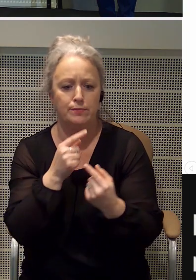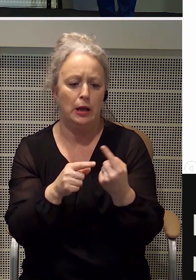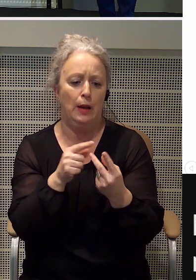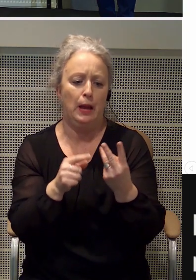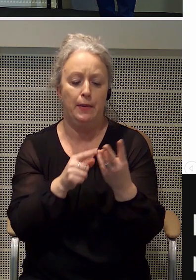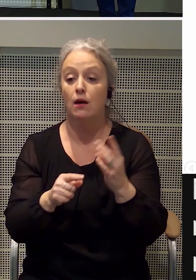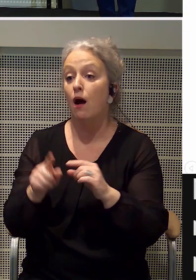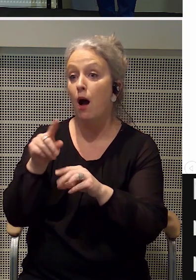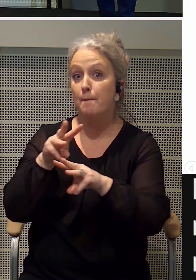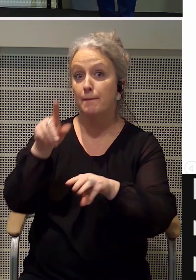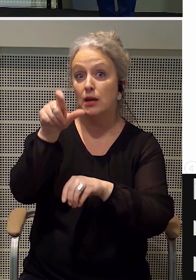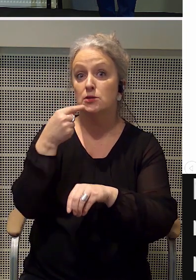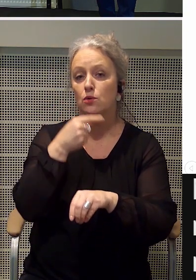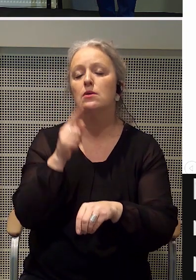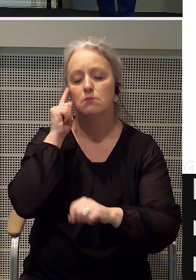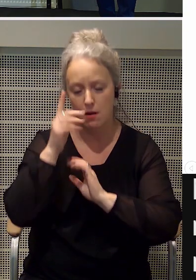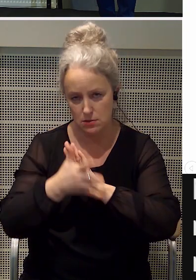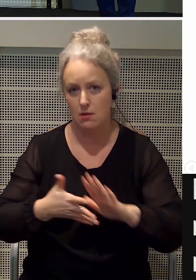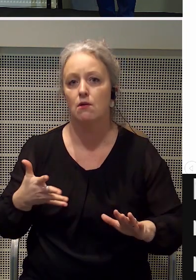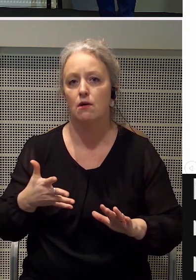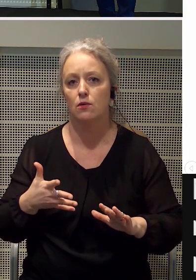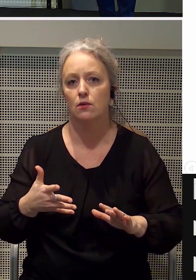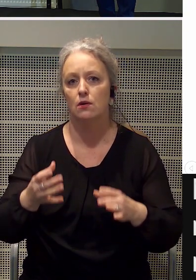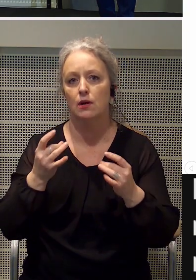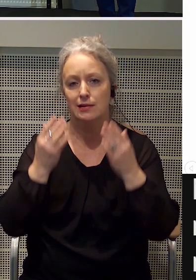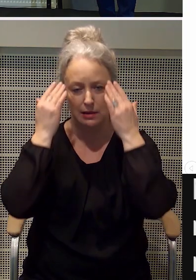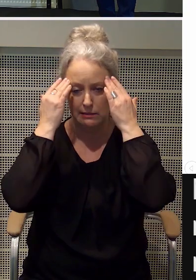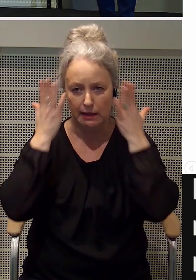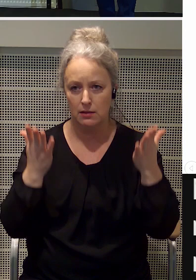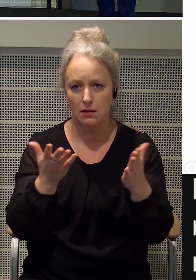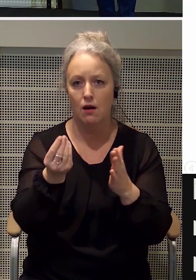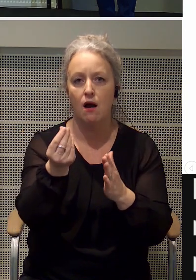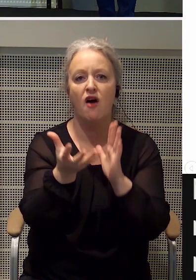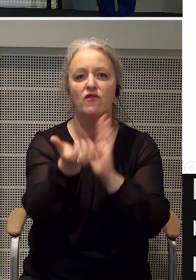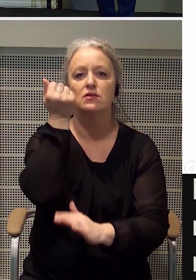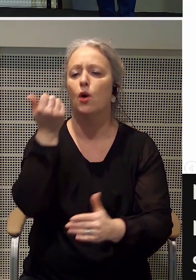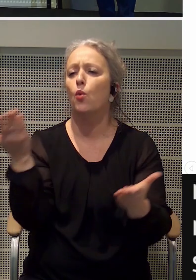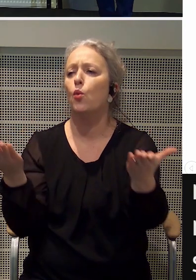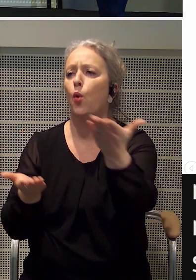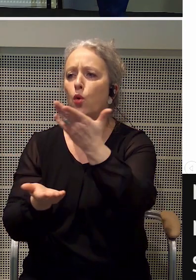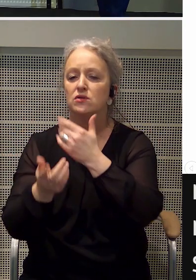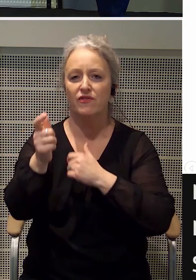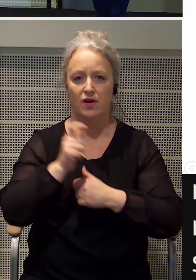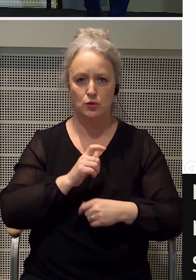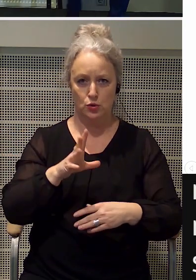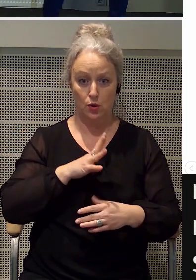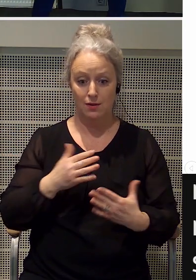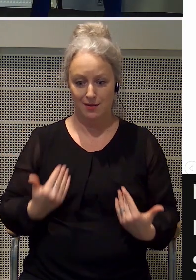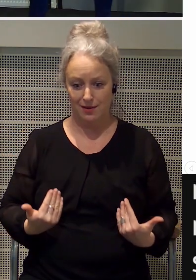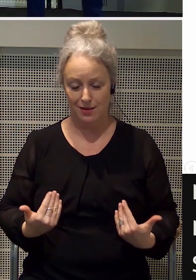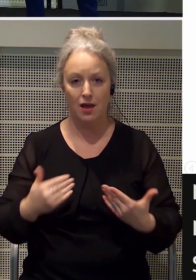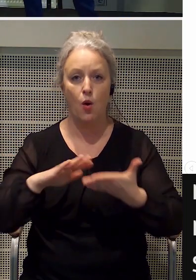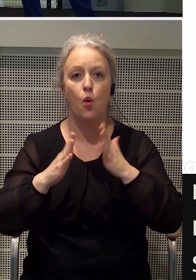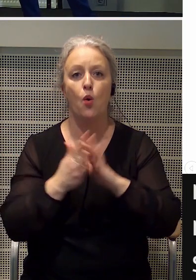diseases. And when we said that we have a deficit, then the Minister of Finance said, I understand